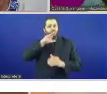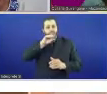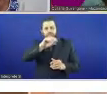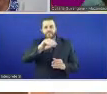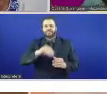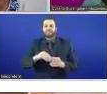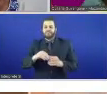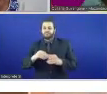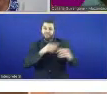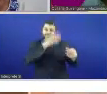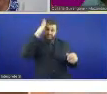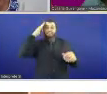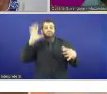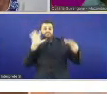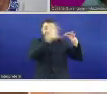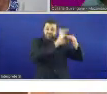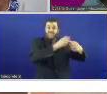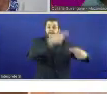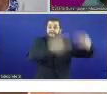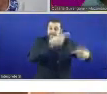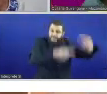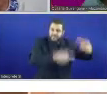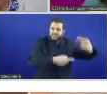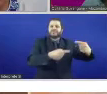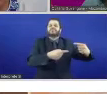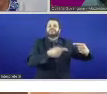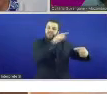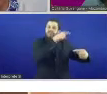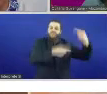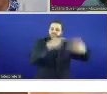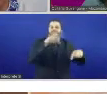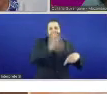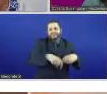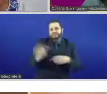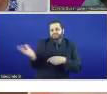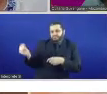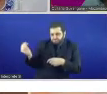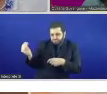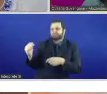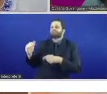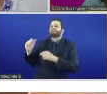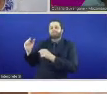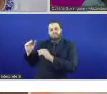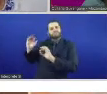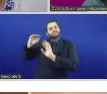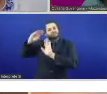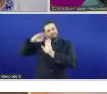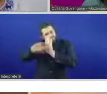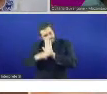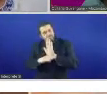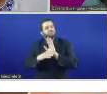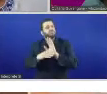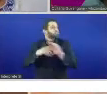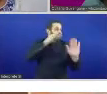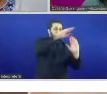not safe nowadays, we need also to innovate and demonstrating online and joining our efforts for the women in